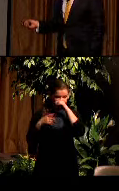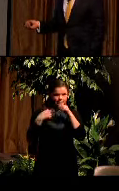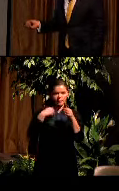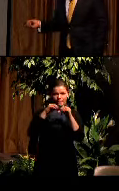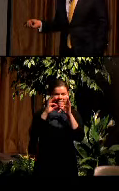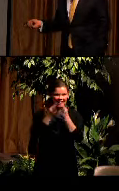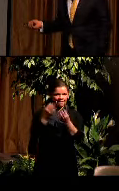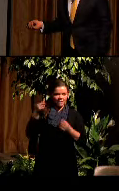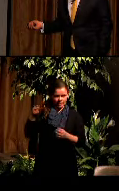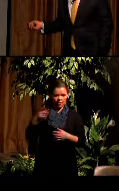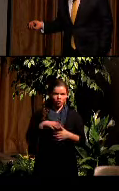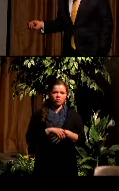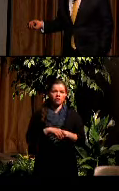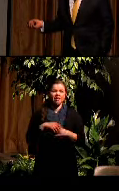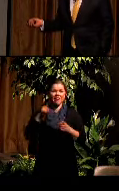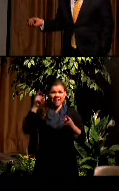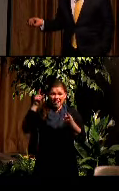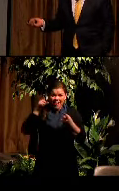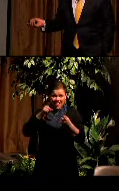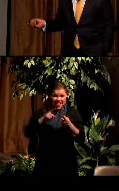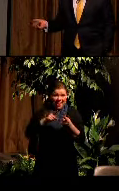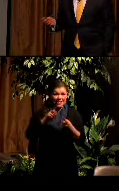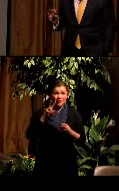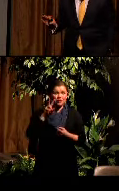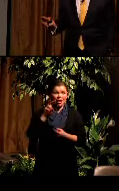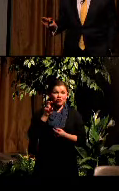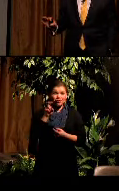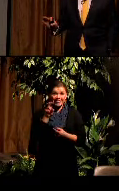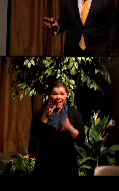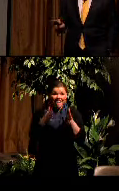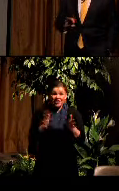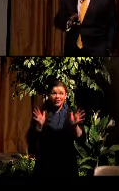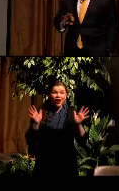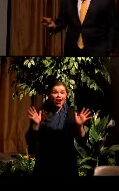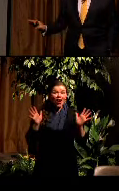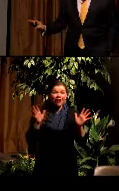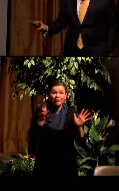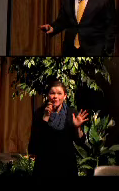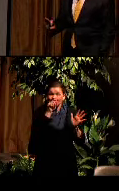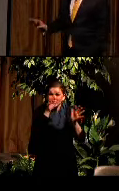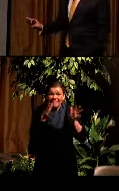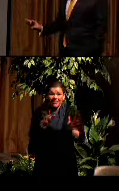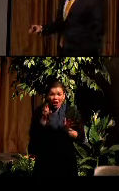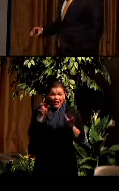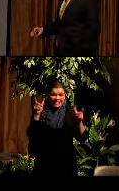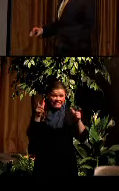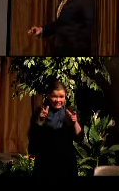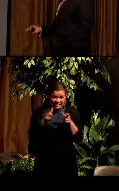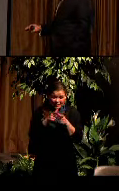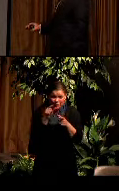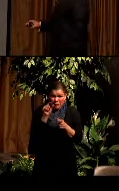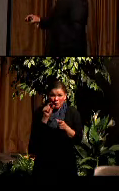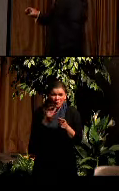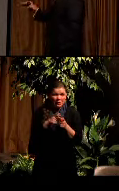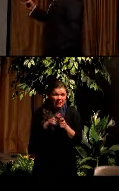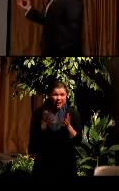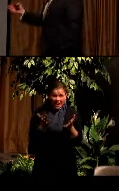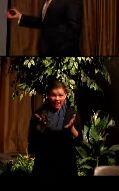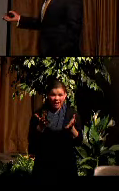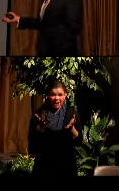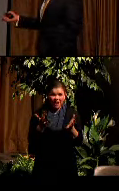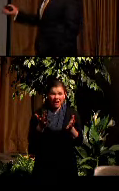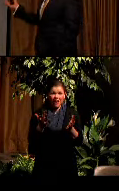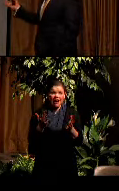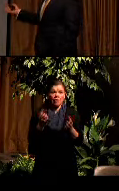about 200 individual birds in the 1970s. 200. That is nothing. 200 birds. People started to